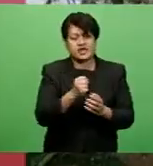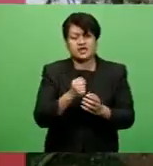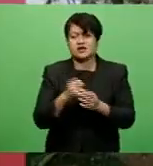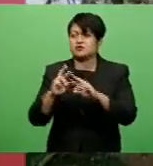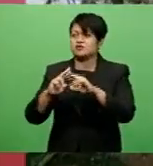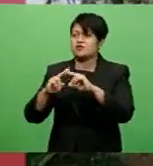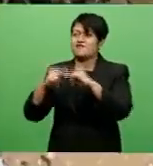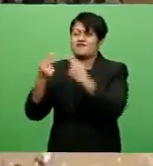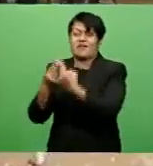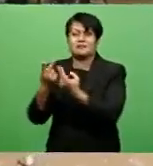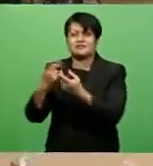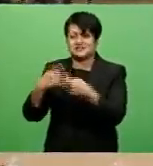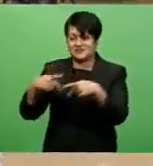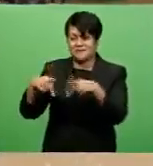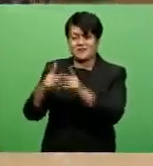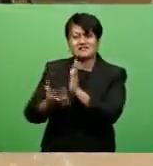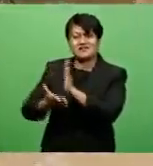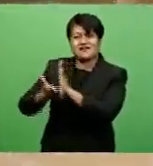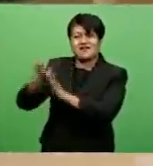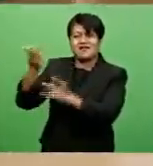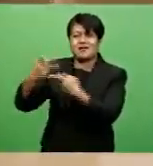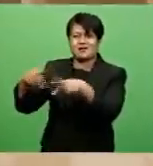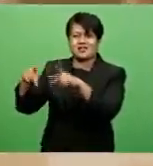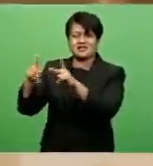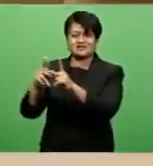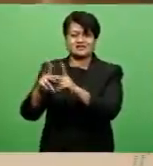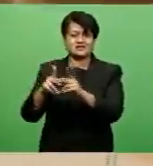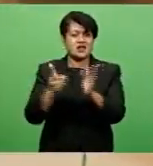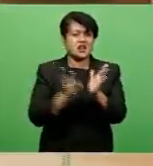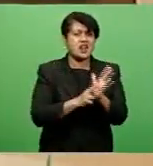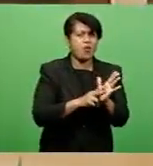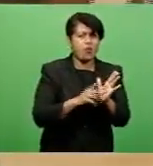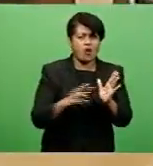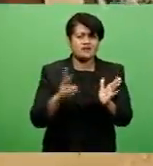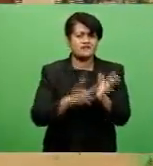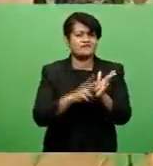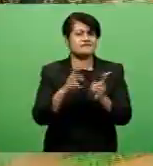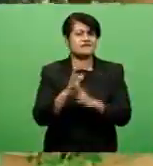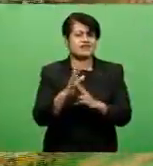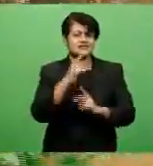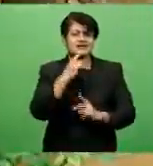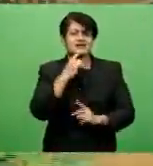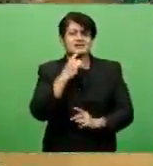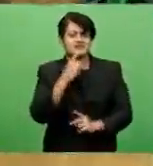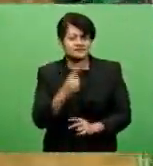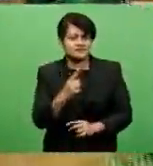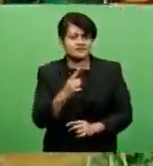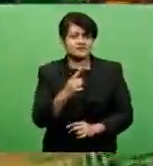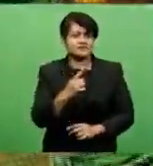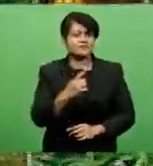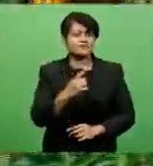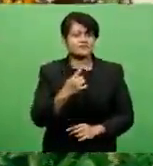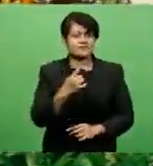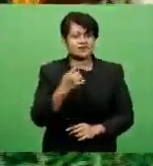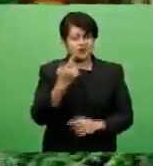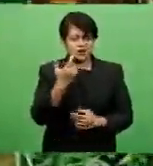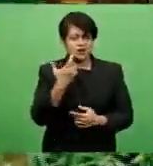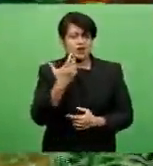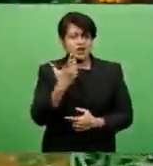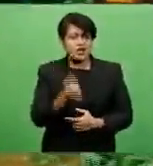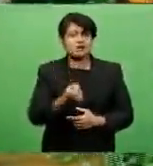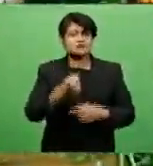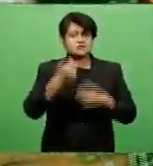place at higher grounds. Nawamangi villager Taina Kadimbale says they anticipate heavy rain to